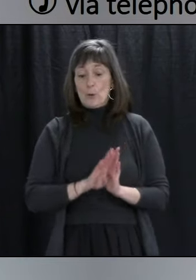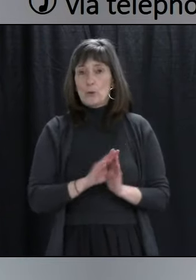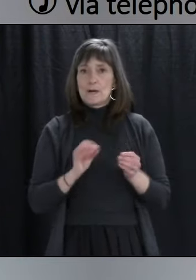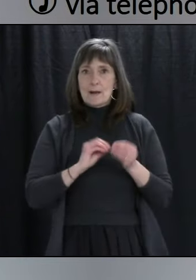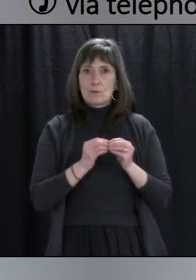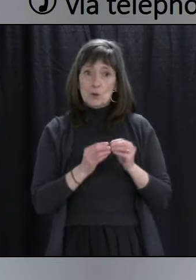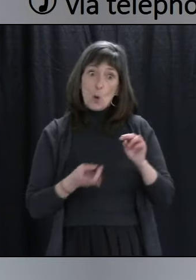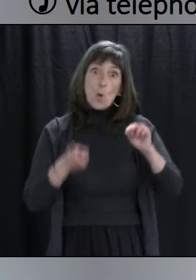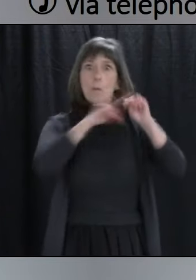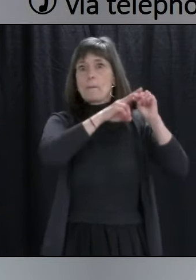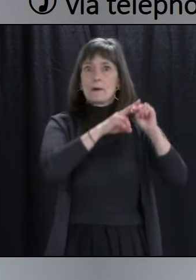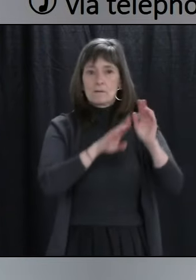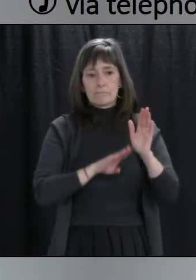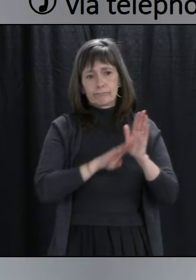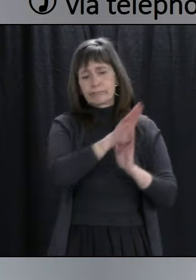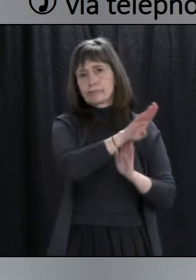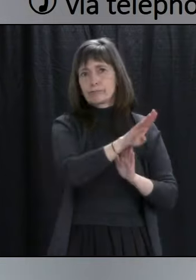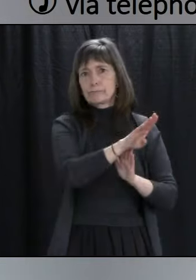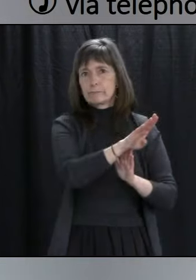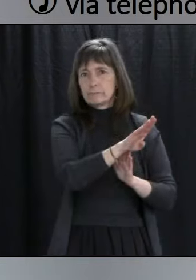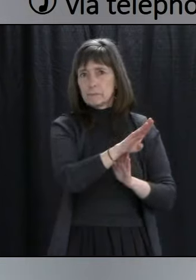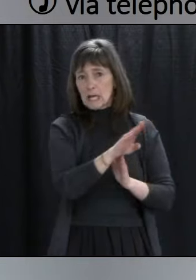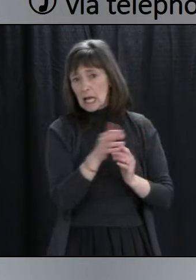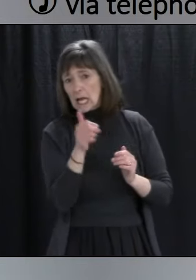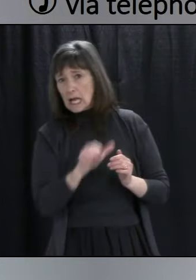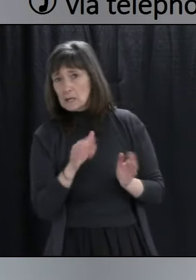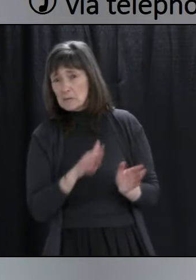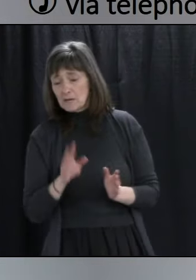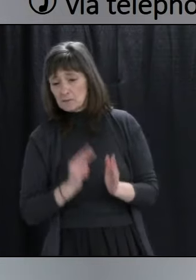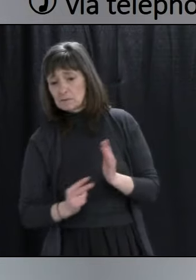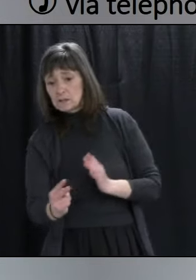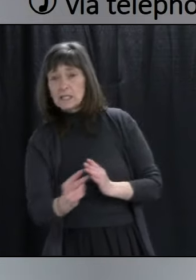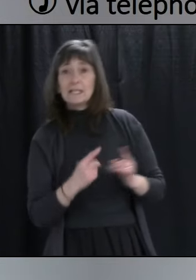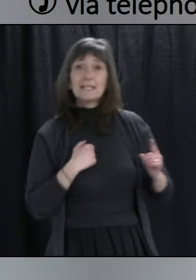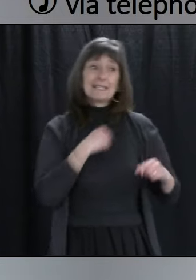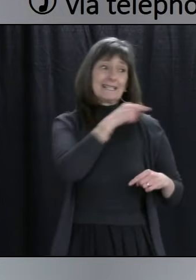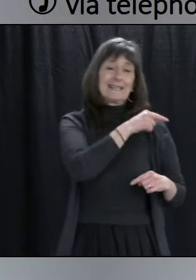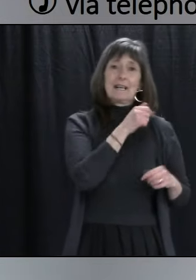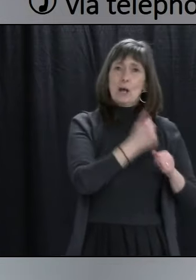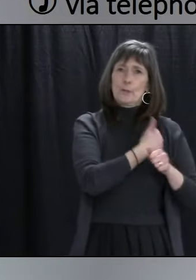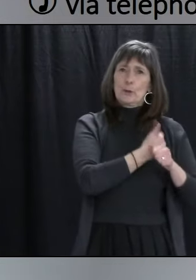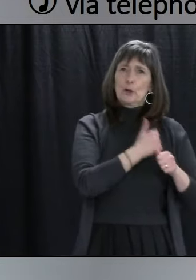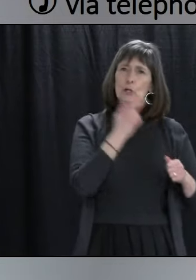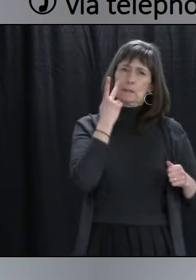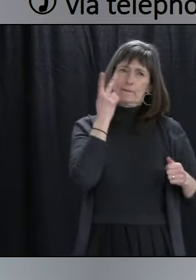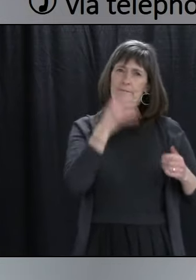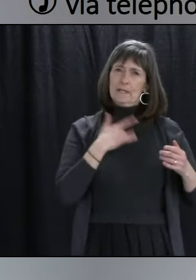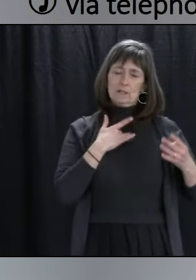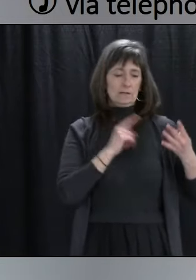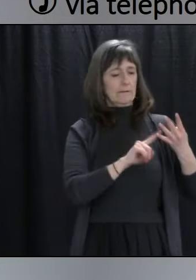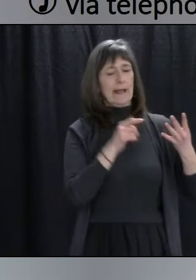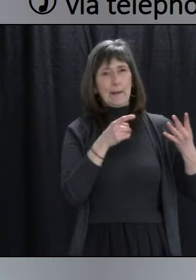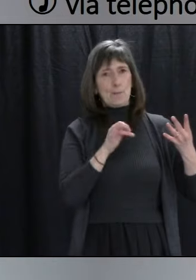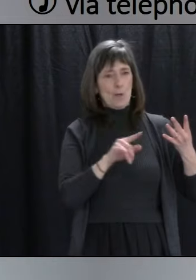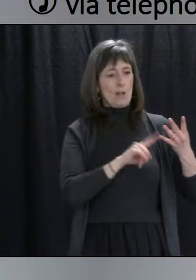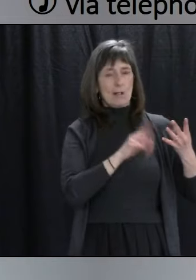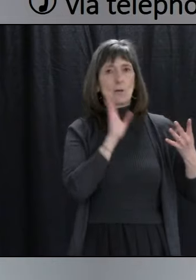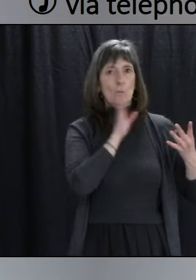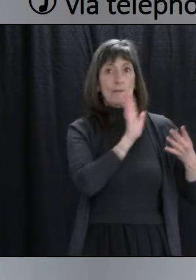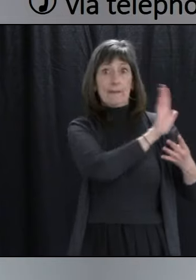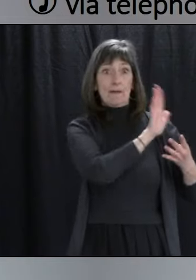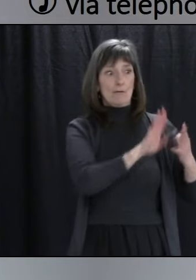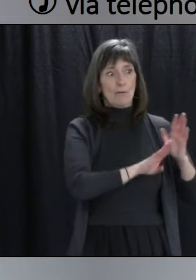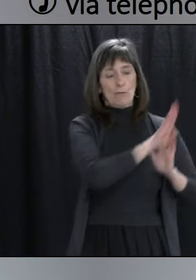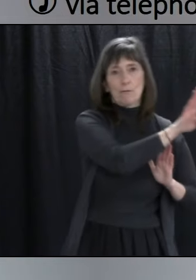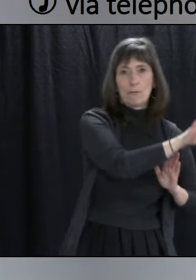a closer timeline on that? I know Alberta's looking at end of April. We're generally behind the rest of mainland, are we looking at a